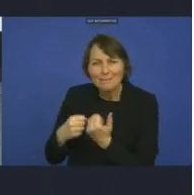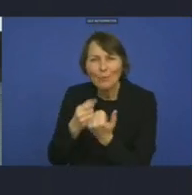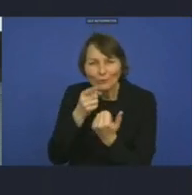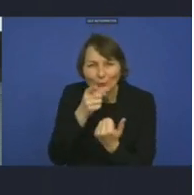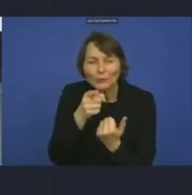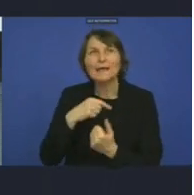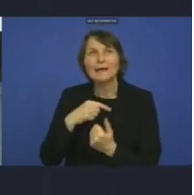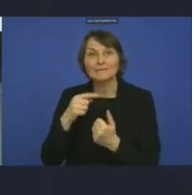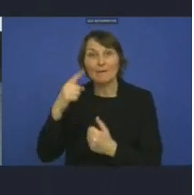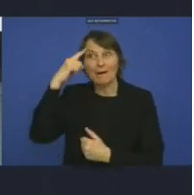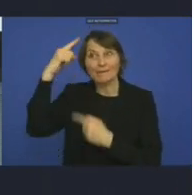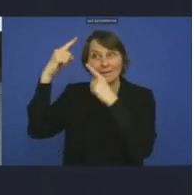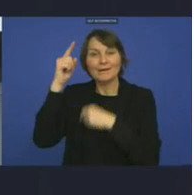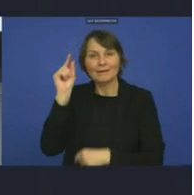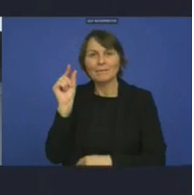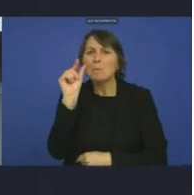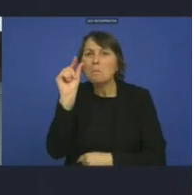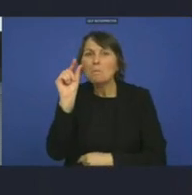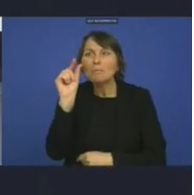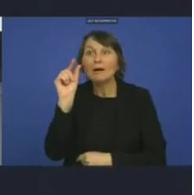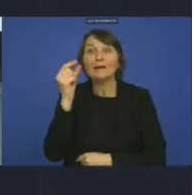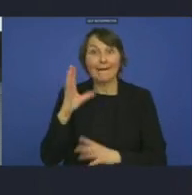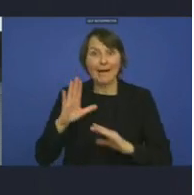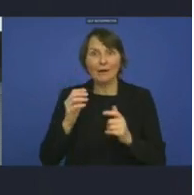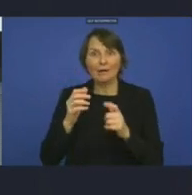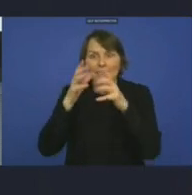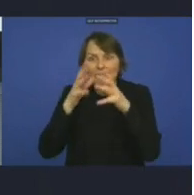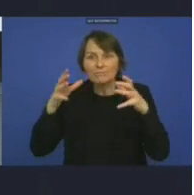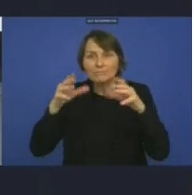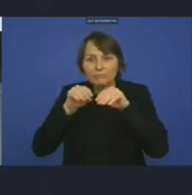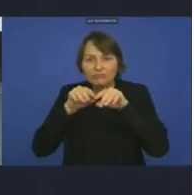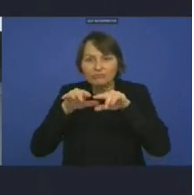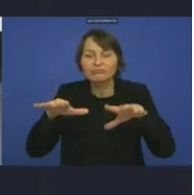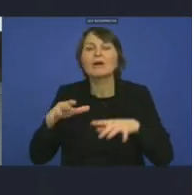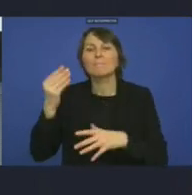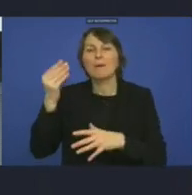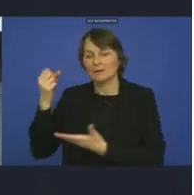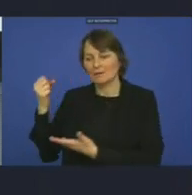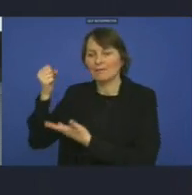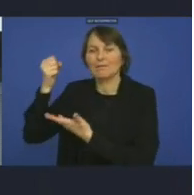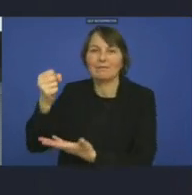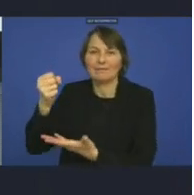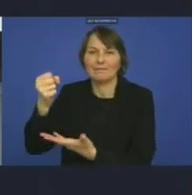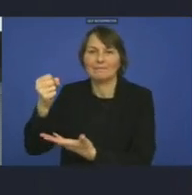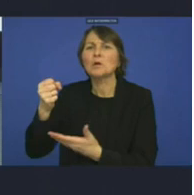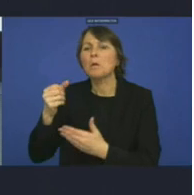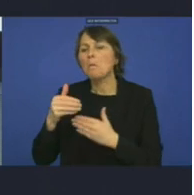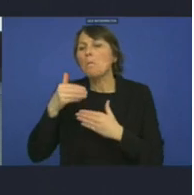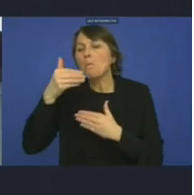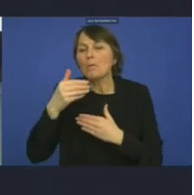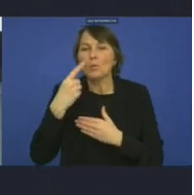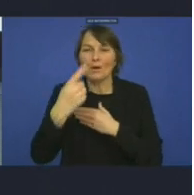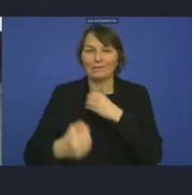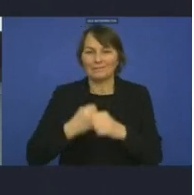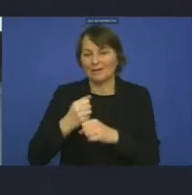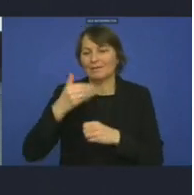with funding. So that will come basically in 1 year from now. And because, as I said, the